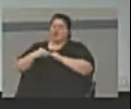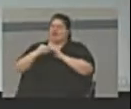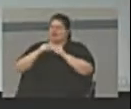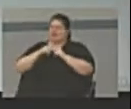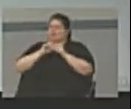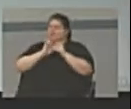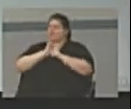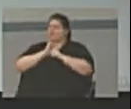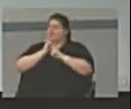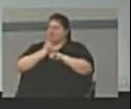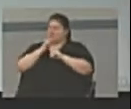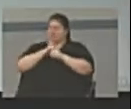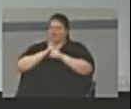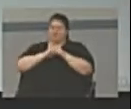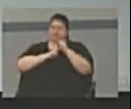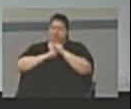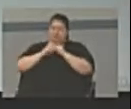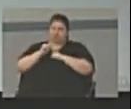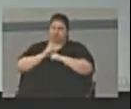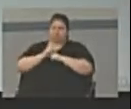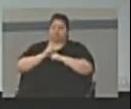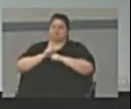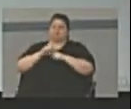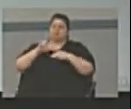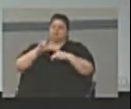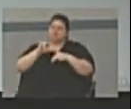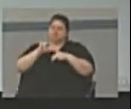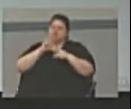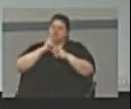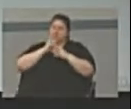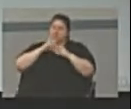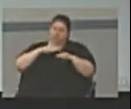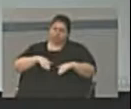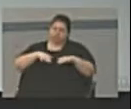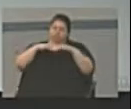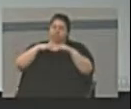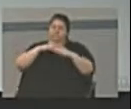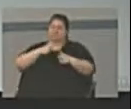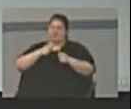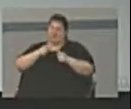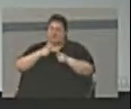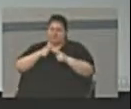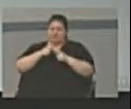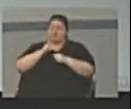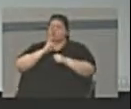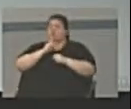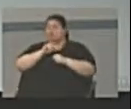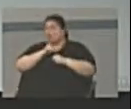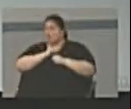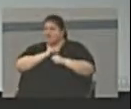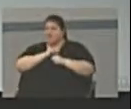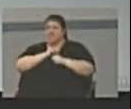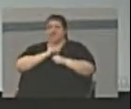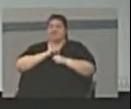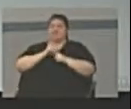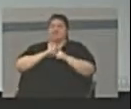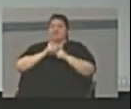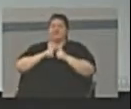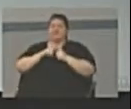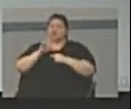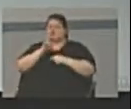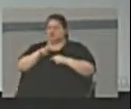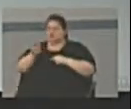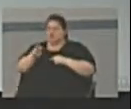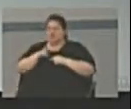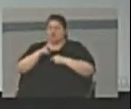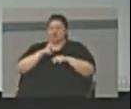infrastructure, stormwater management, water quality, air quality, things of that nature, and then transportation, our roads, our